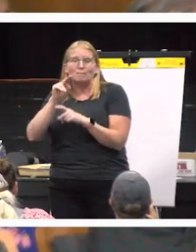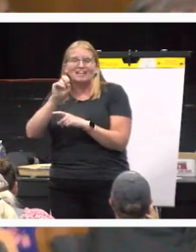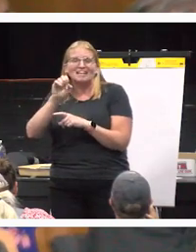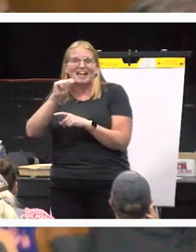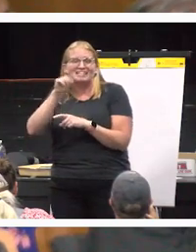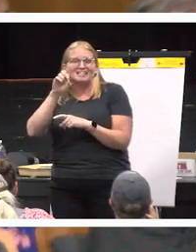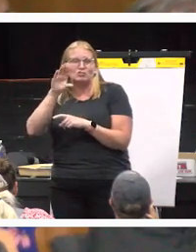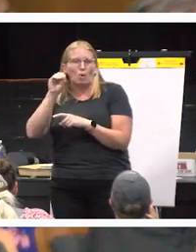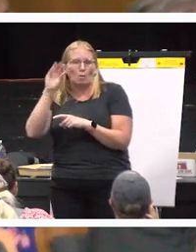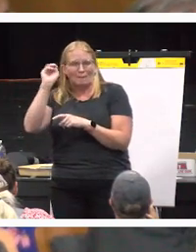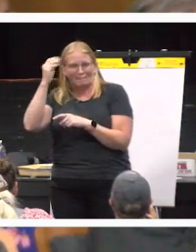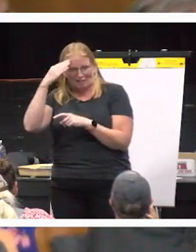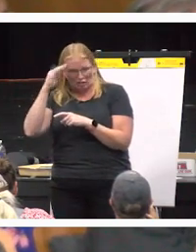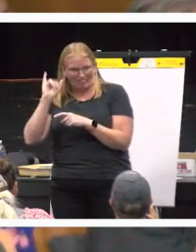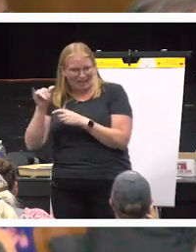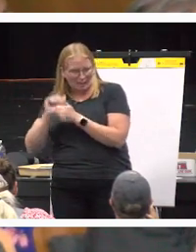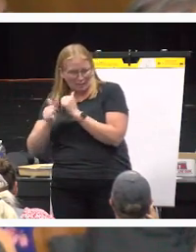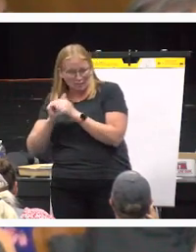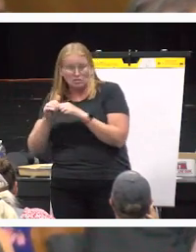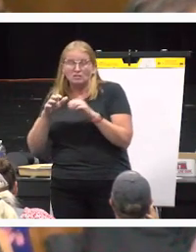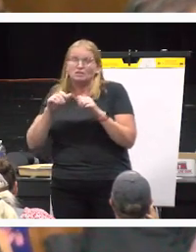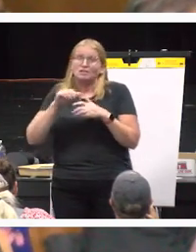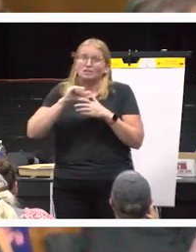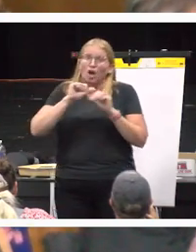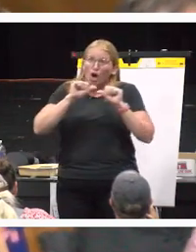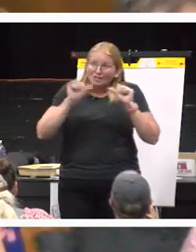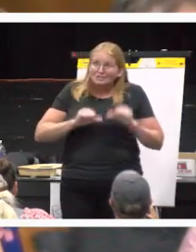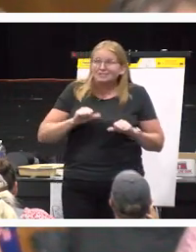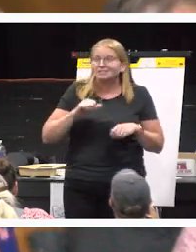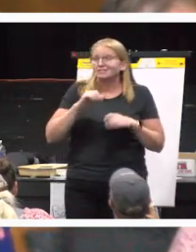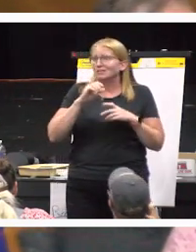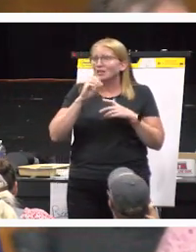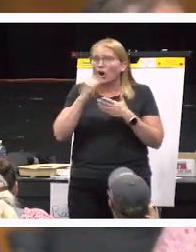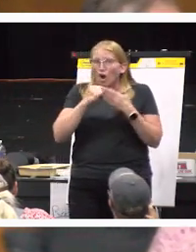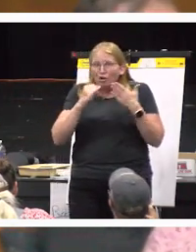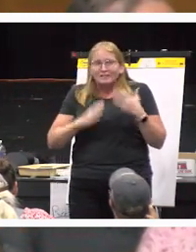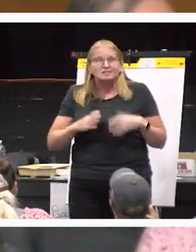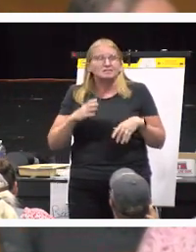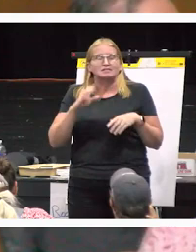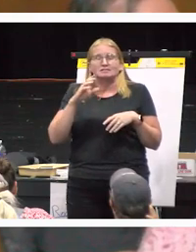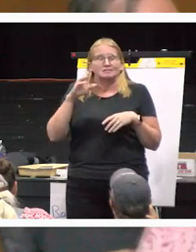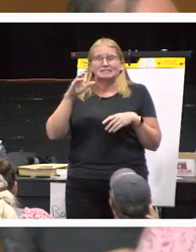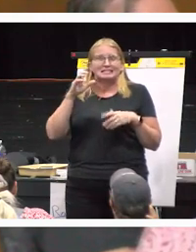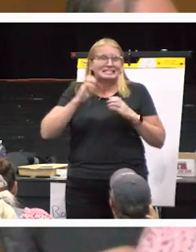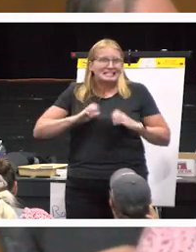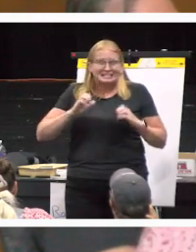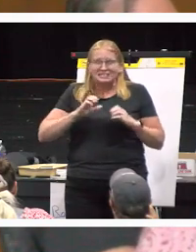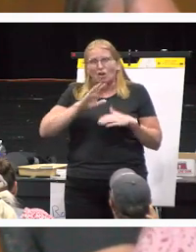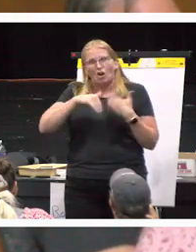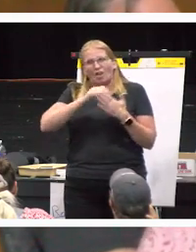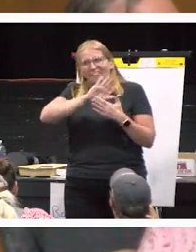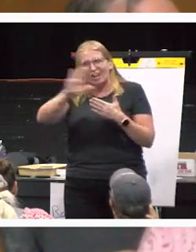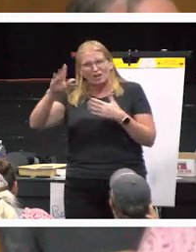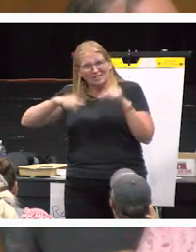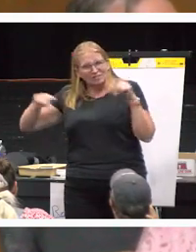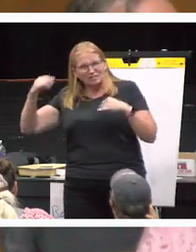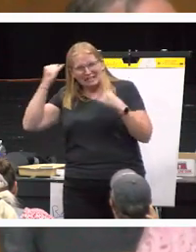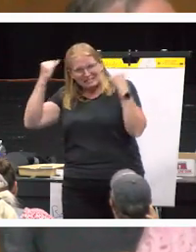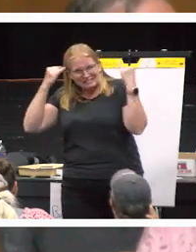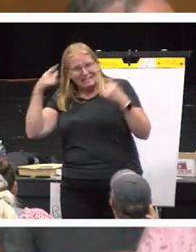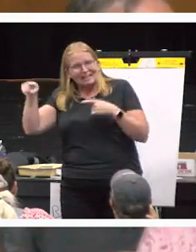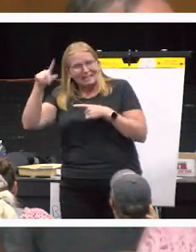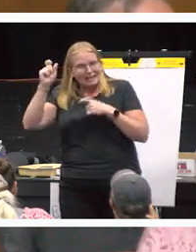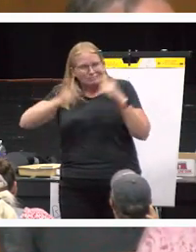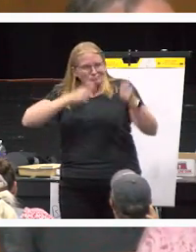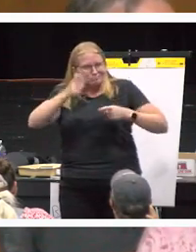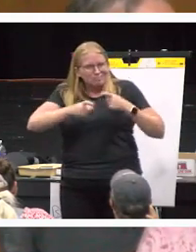competition. Architects, artists, engineers, and citizens in all their diversity can contribute their ideas for